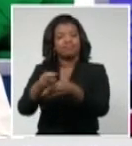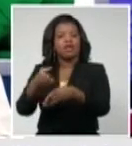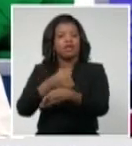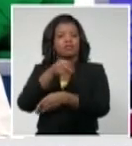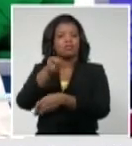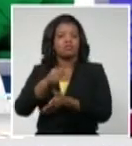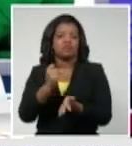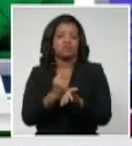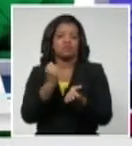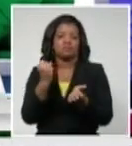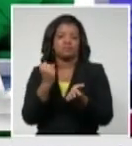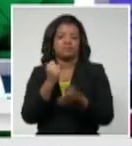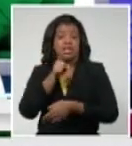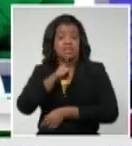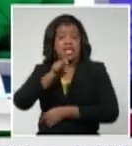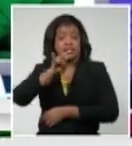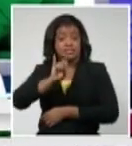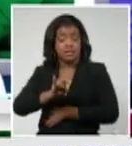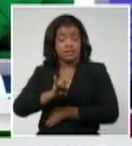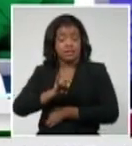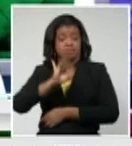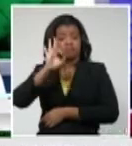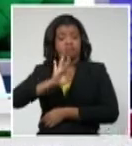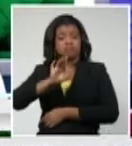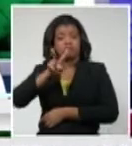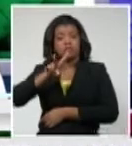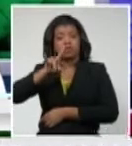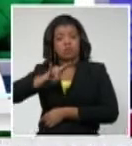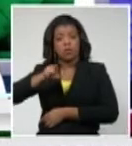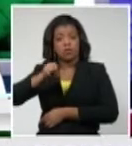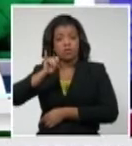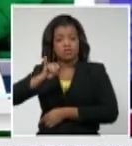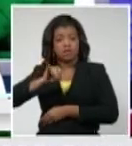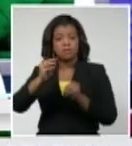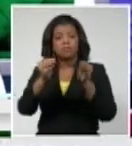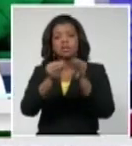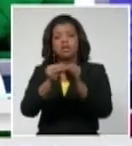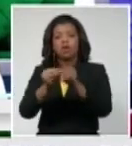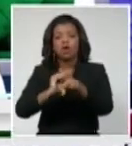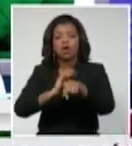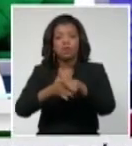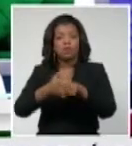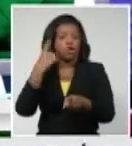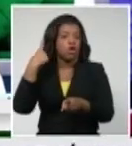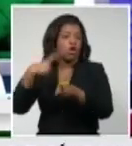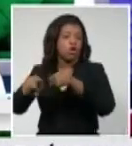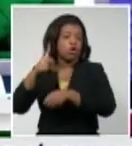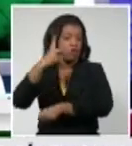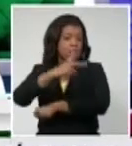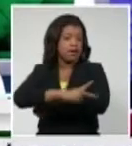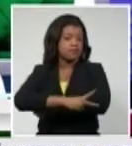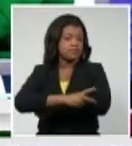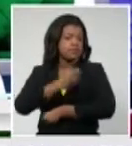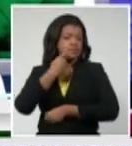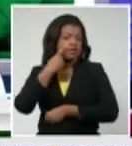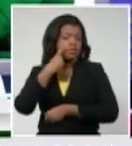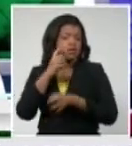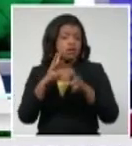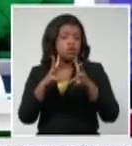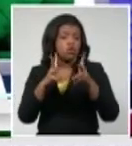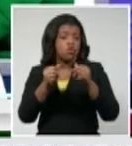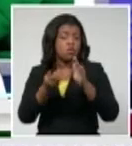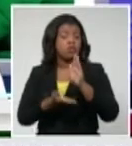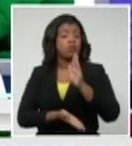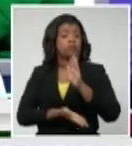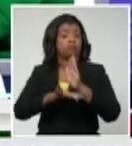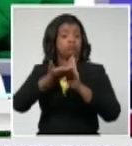from Contramaestra. To summarize, of the 54 cases diagnosed yesterday,